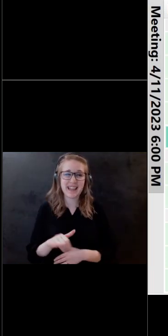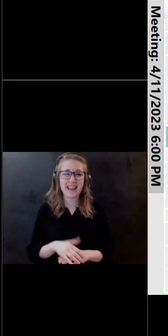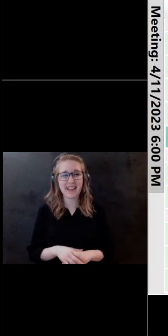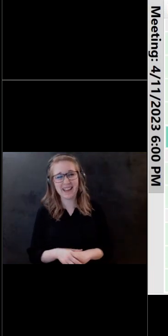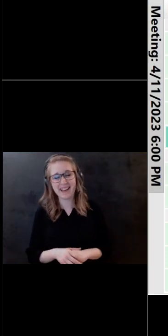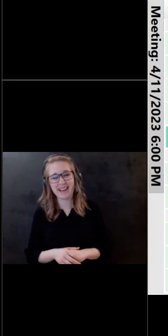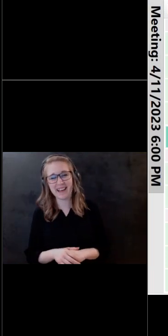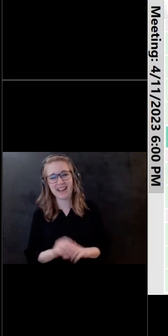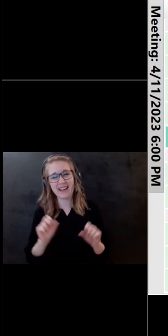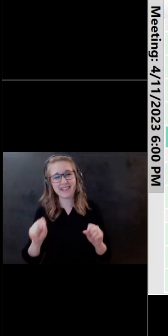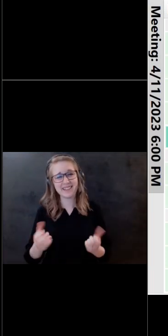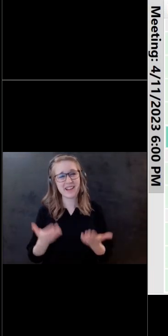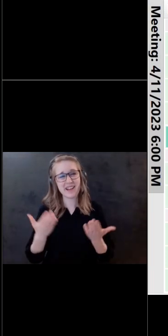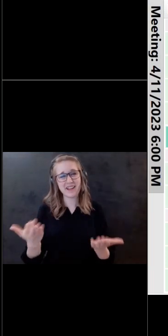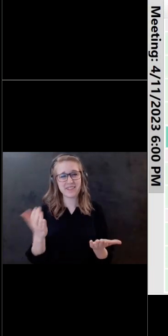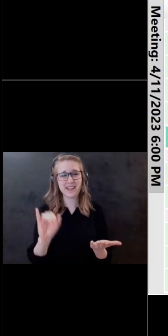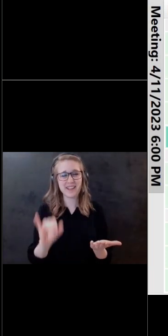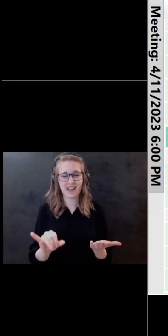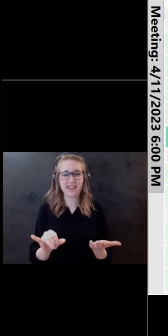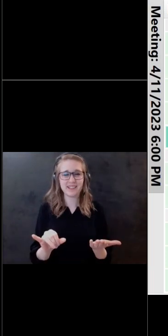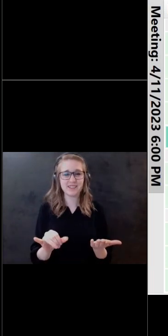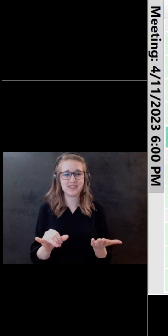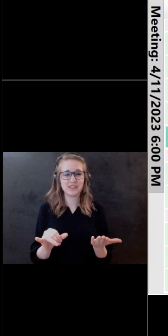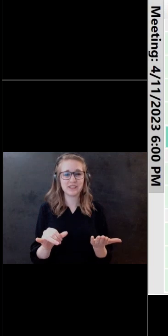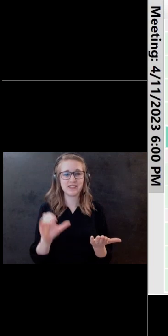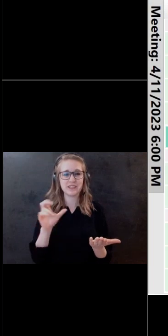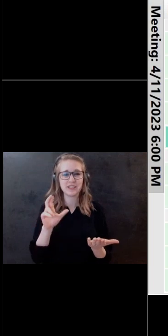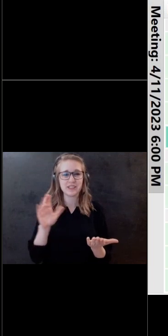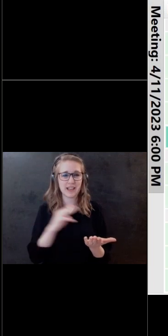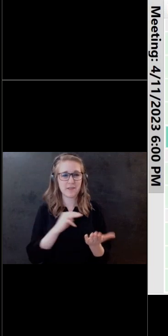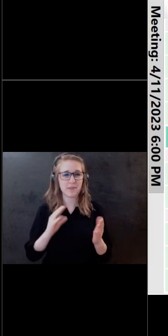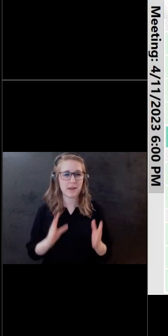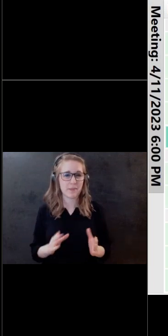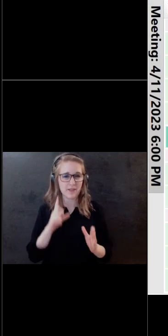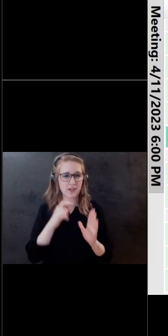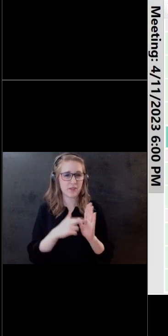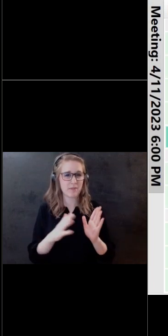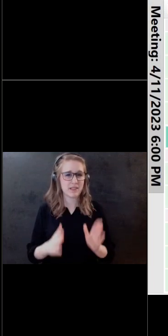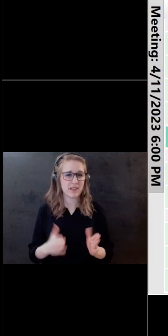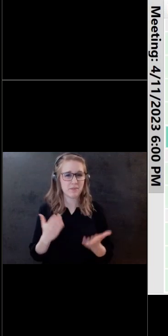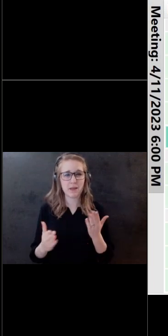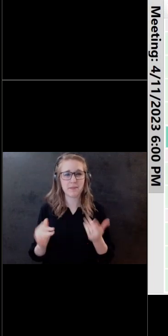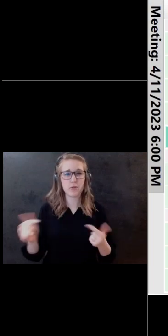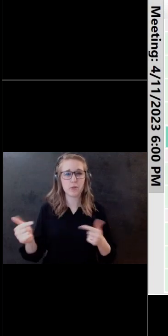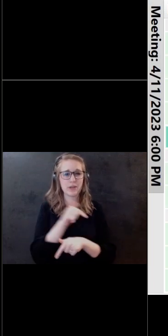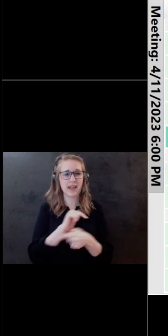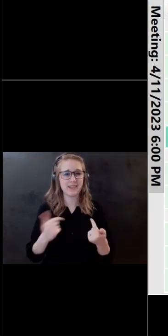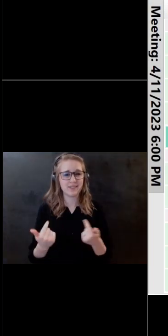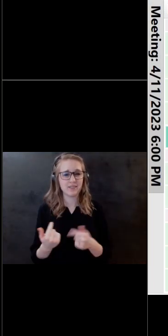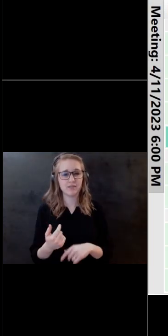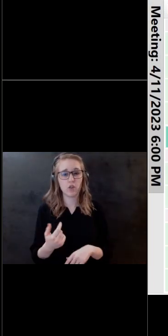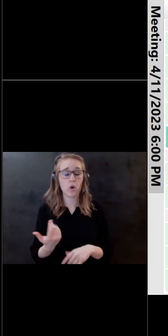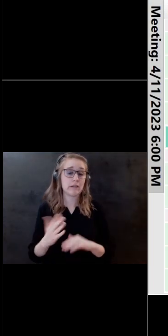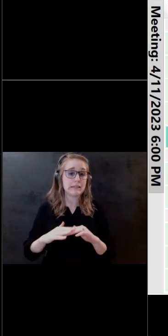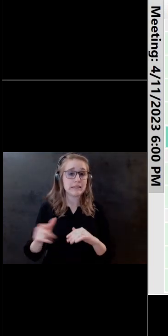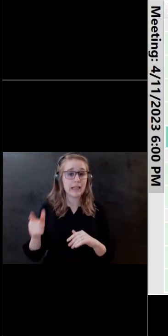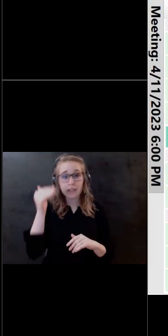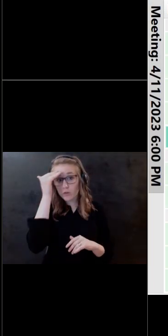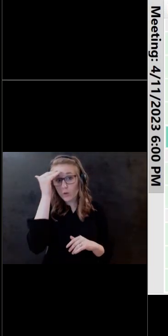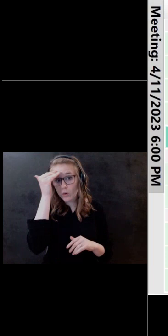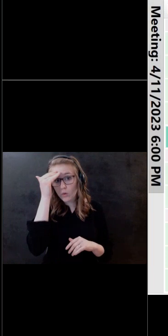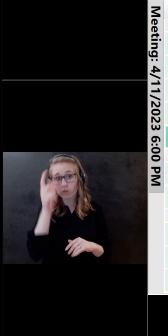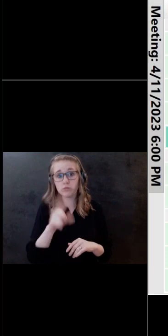I can offer that to the CRAB member to have a representative, maybe rotated, or at least they'll know what